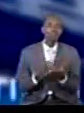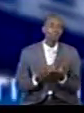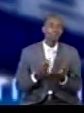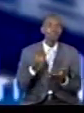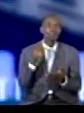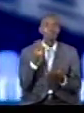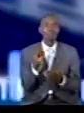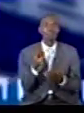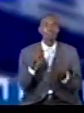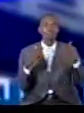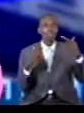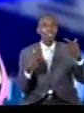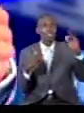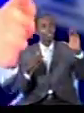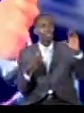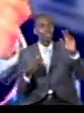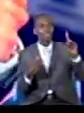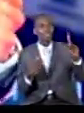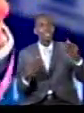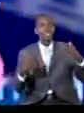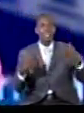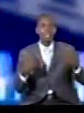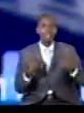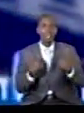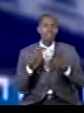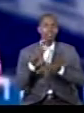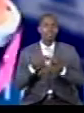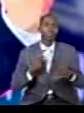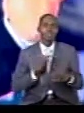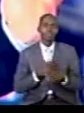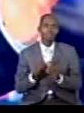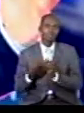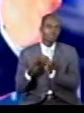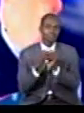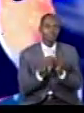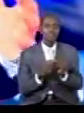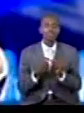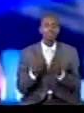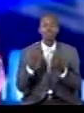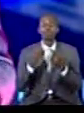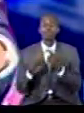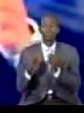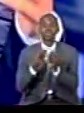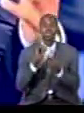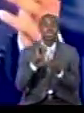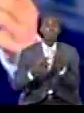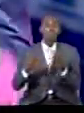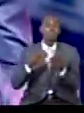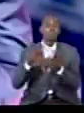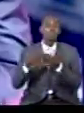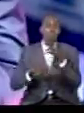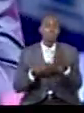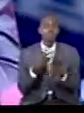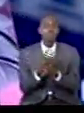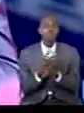the GCK has caused us to gather all across the globe. And we've looked back on